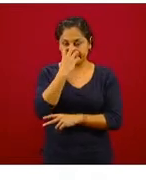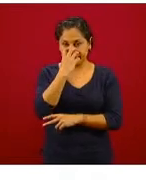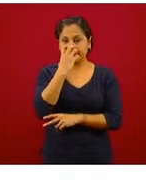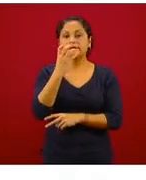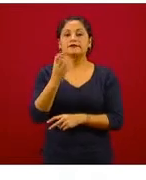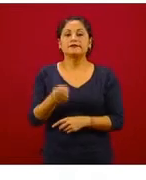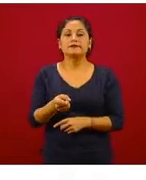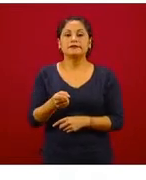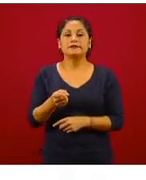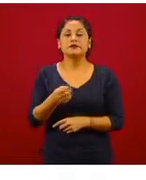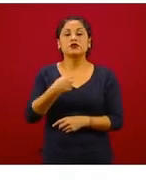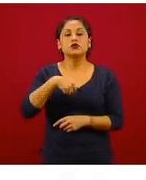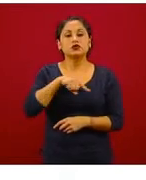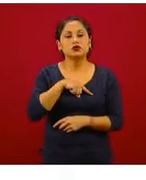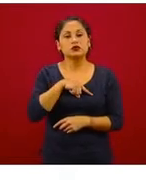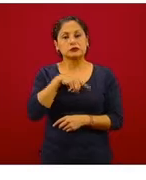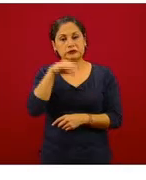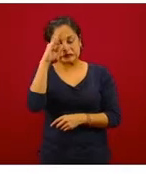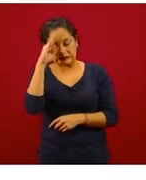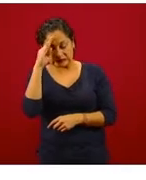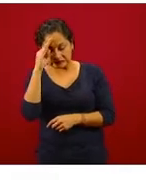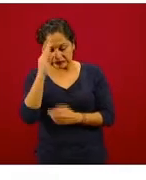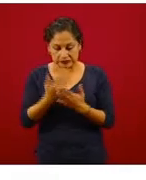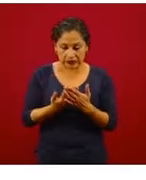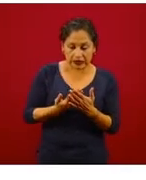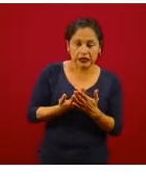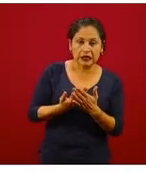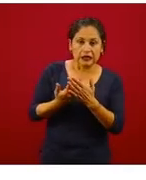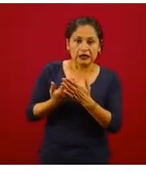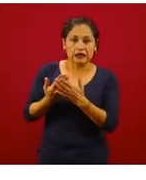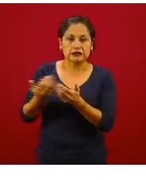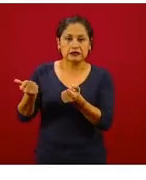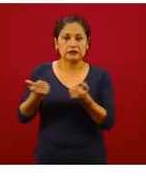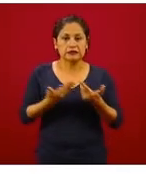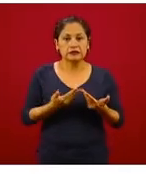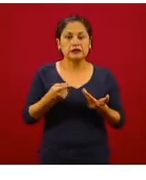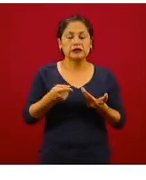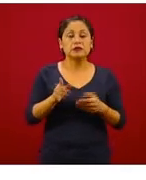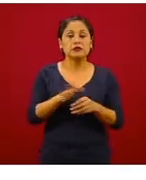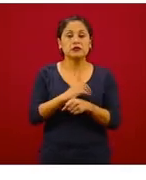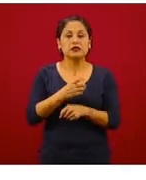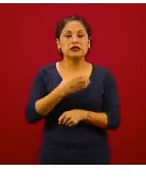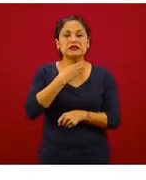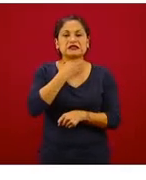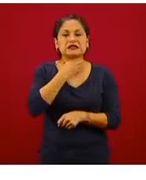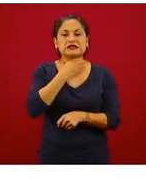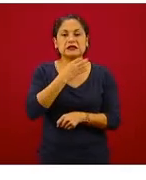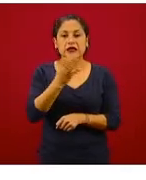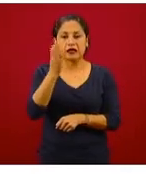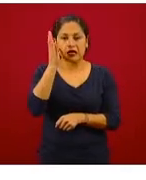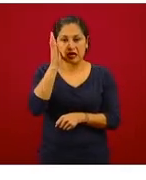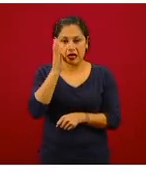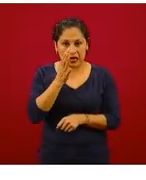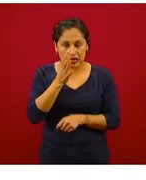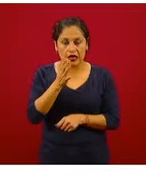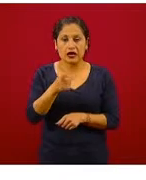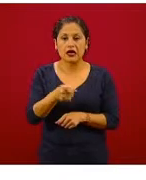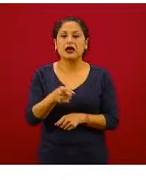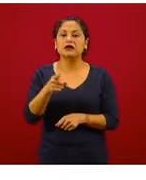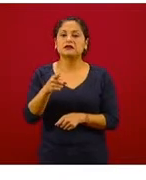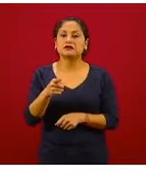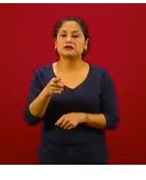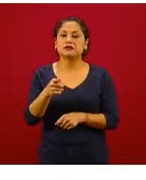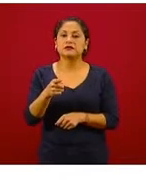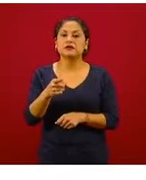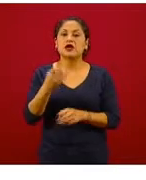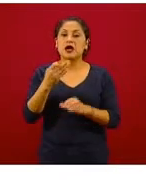had to kind of pull back our predictions because we didn't get those ventilators. But we are far, far away from our